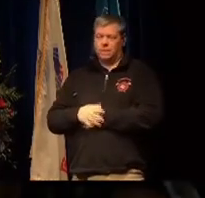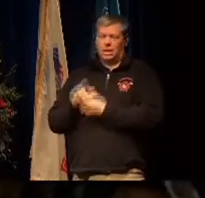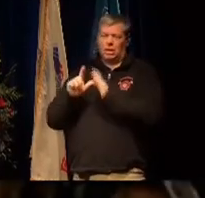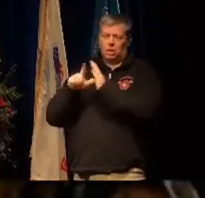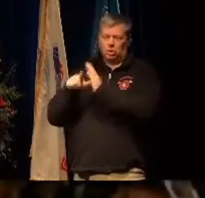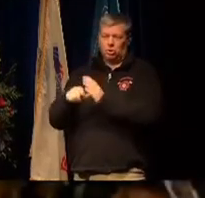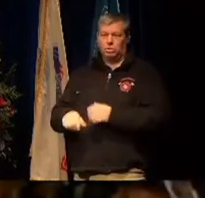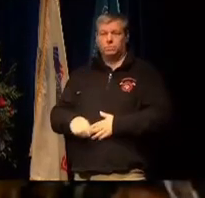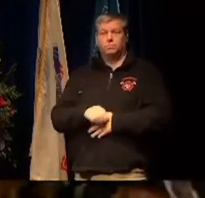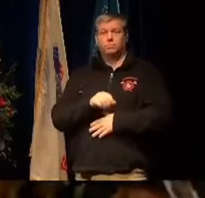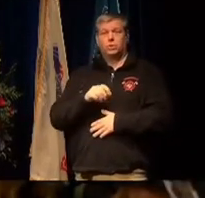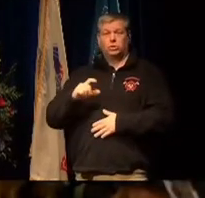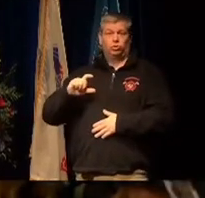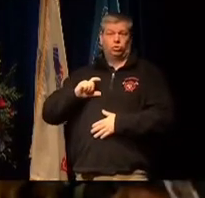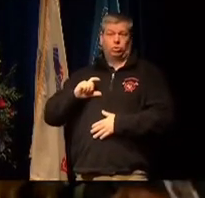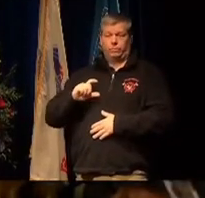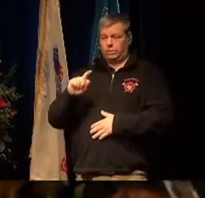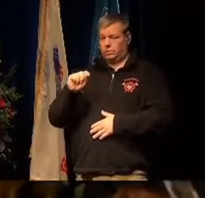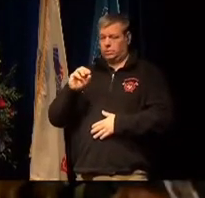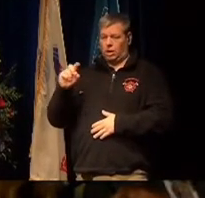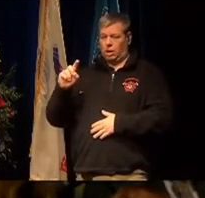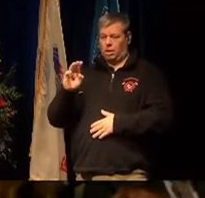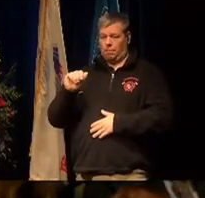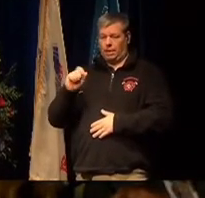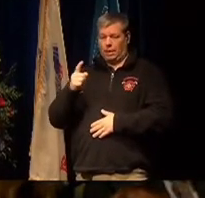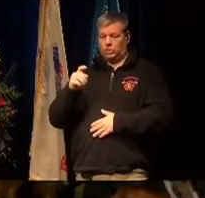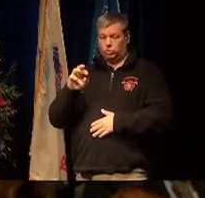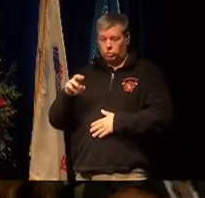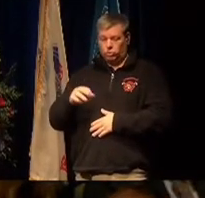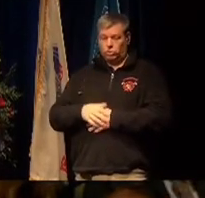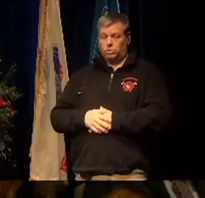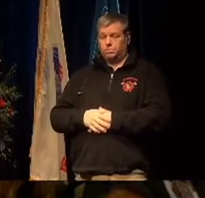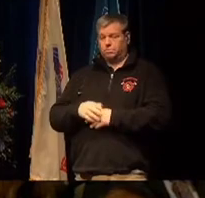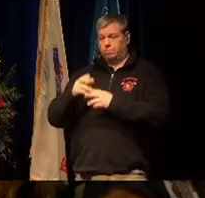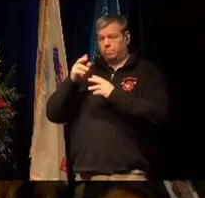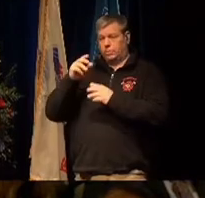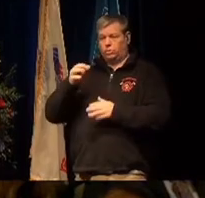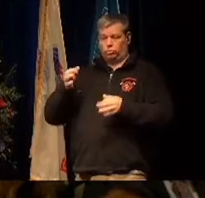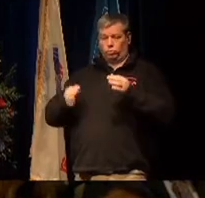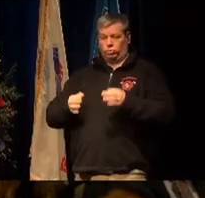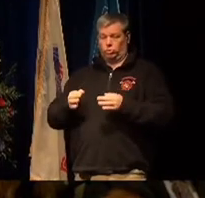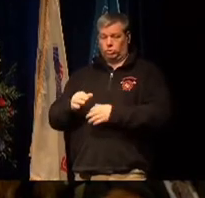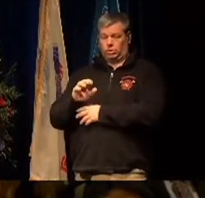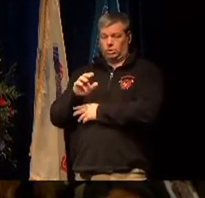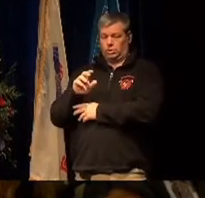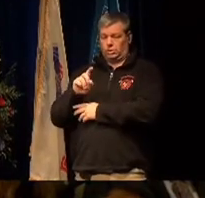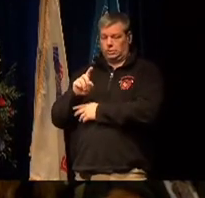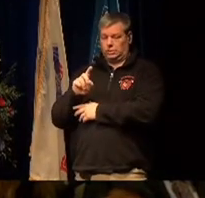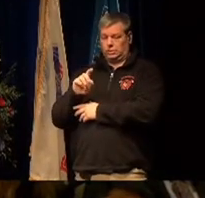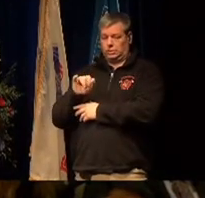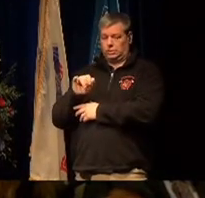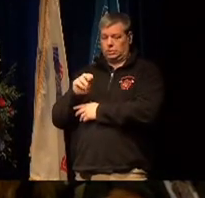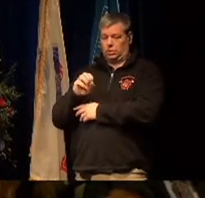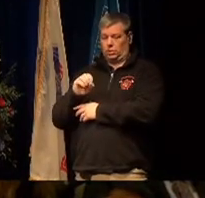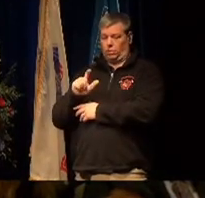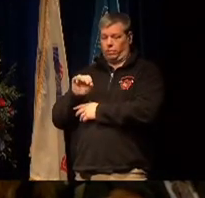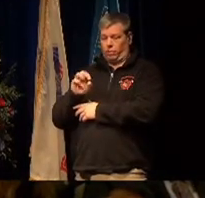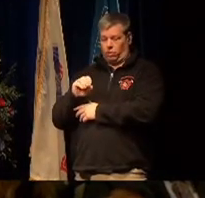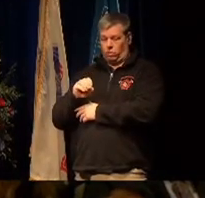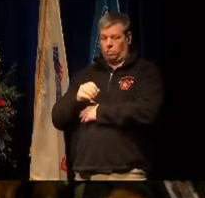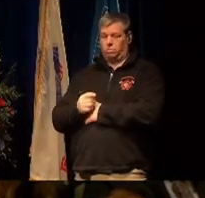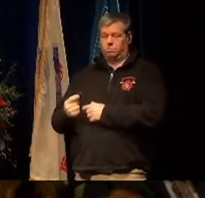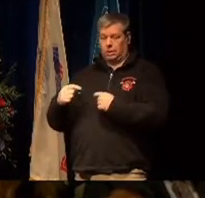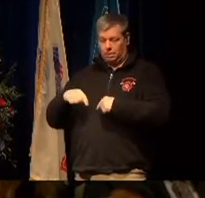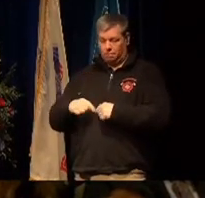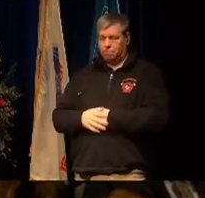and his wife is here. Honorable Vincent DiNolfo and his wife have come for this. Thank you, Bill Rylick, the Greece Town